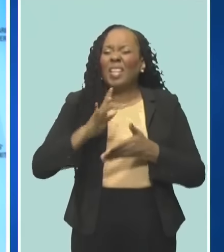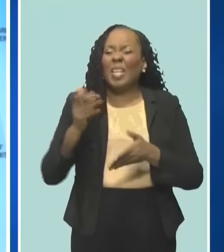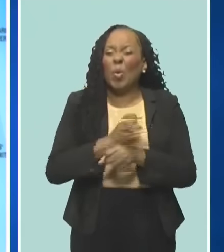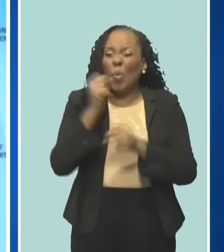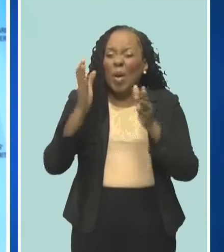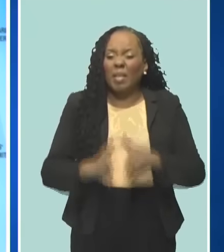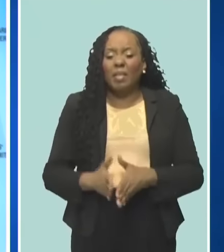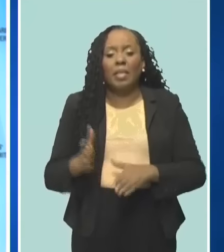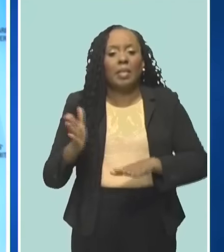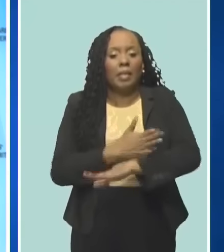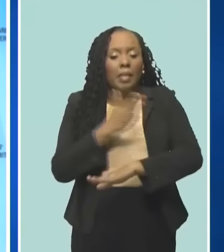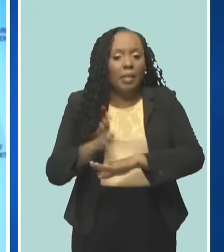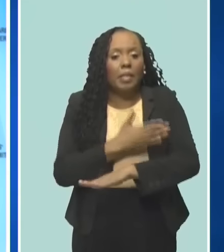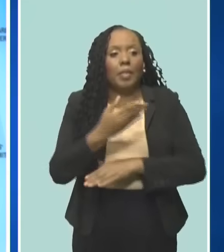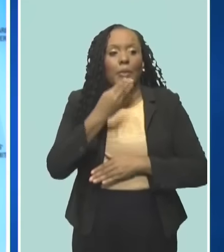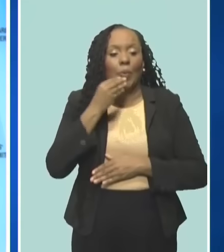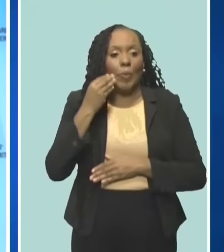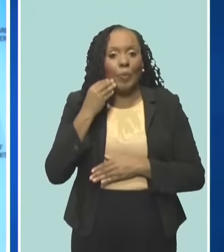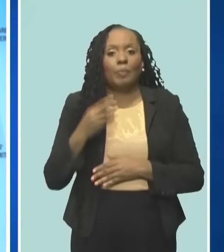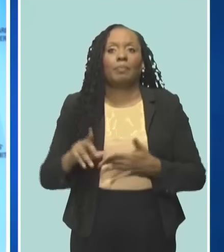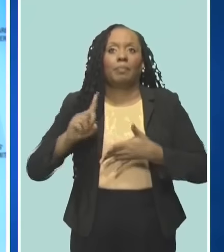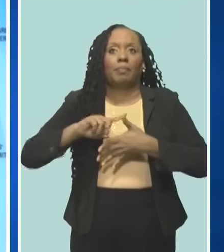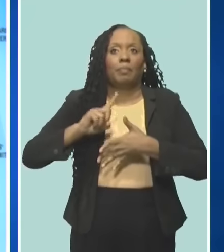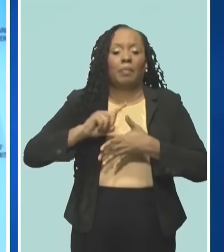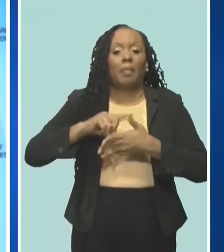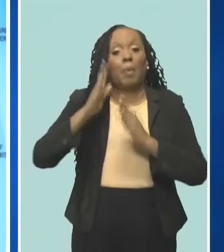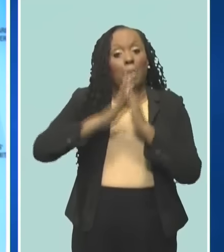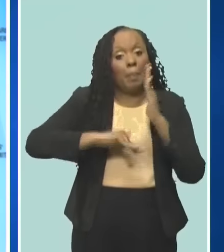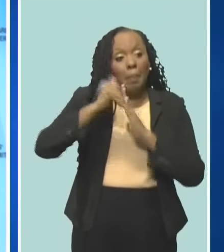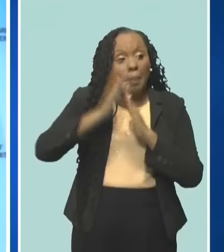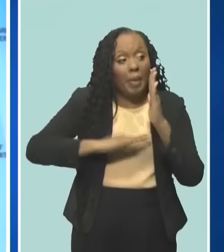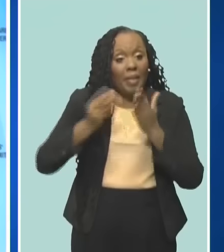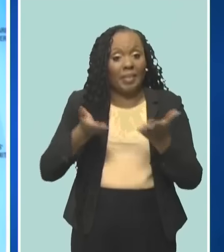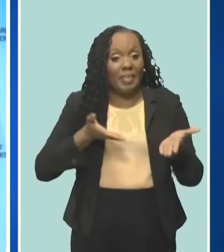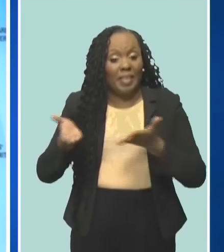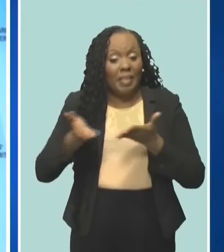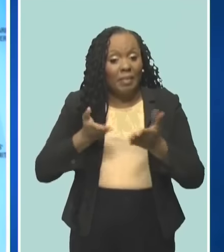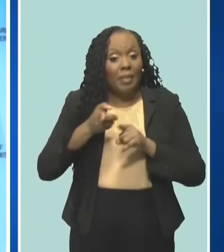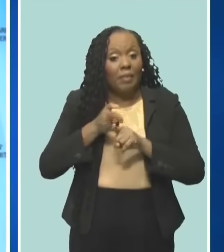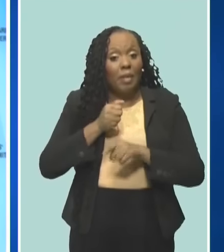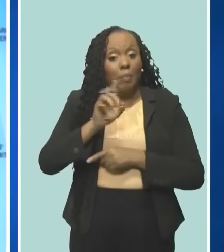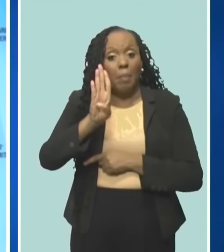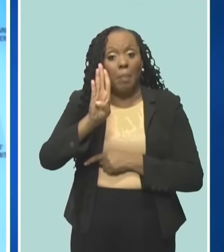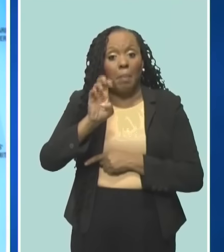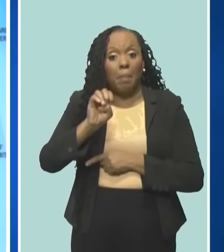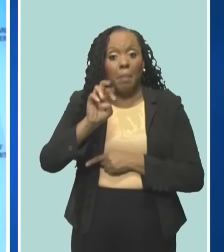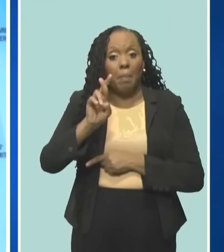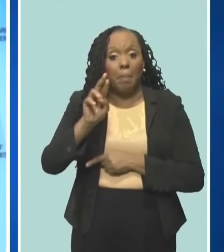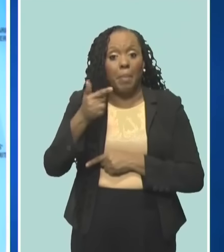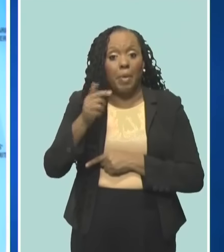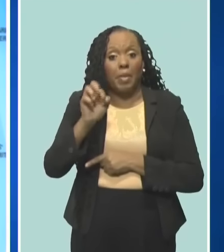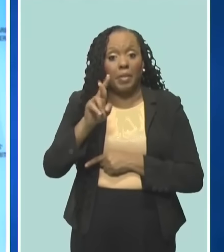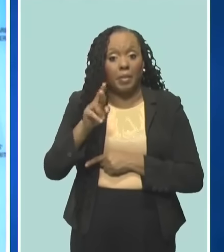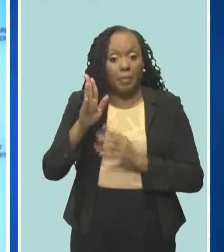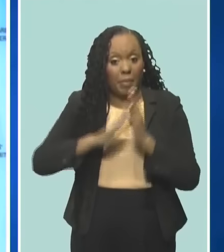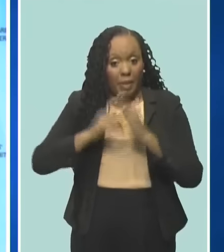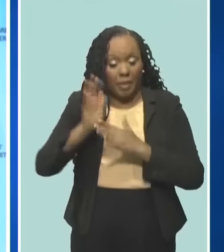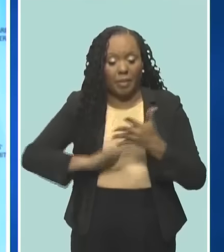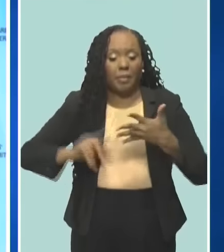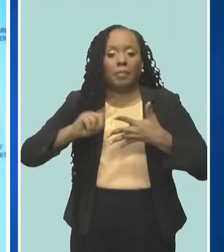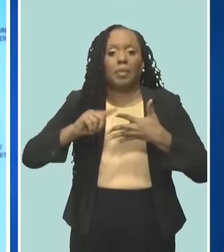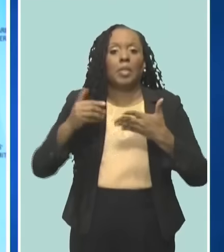and includes premium paints and services from Berger Paints, modern